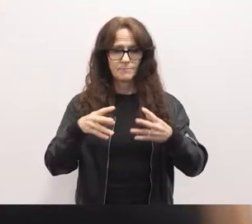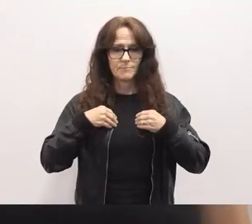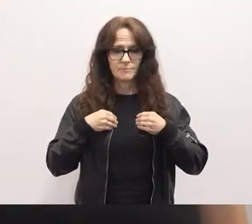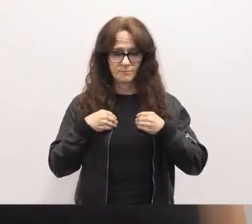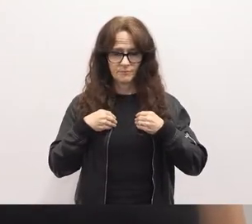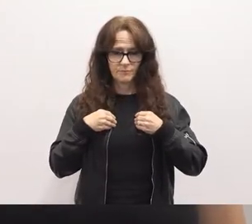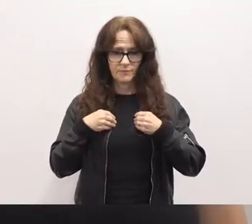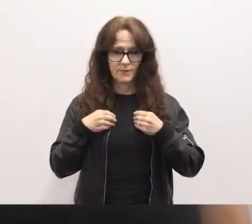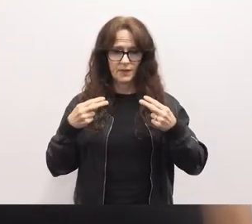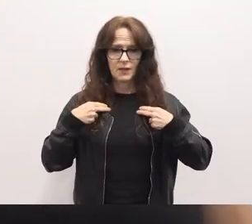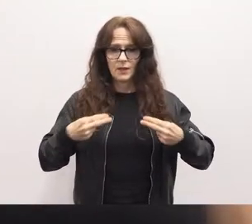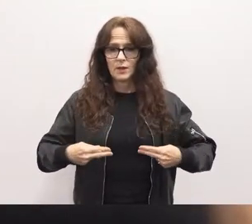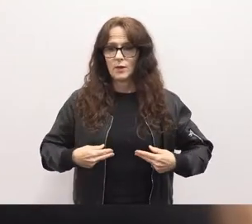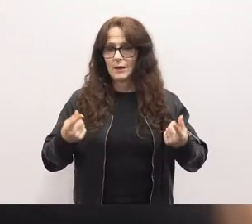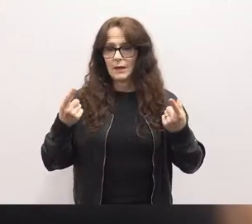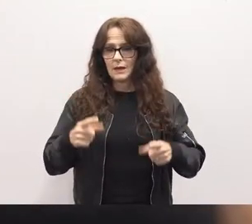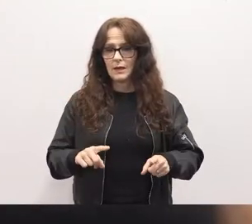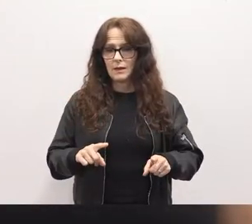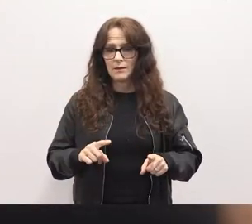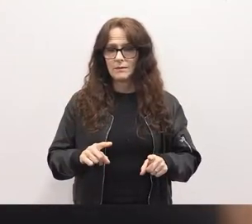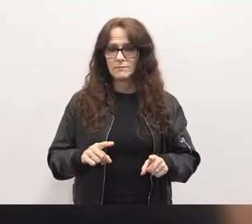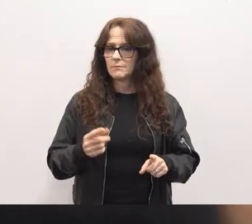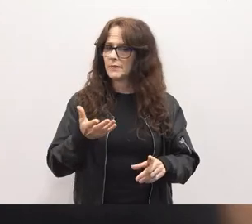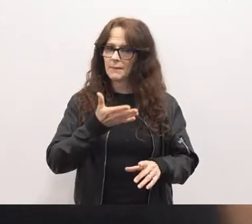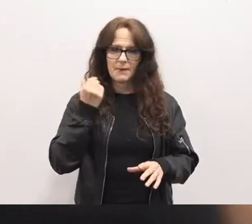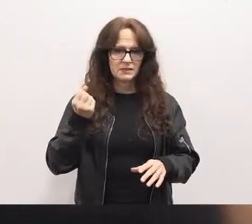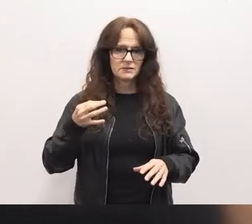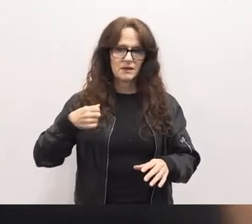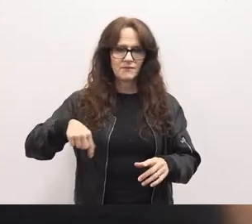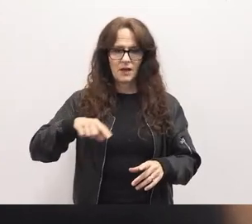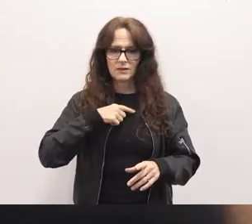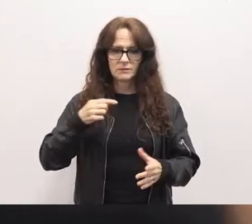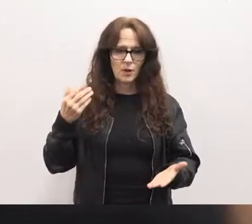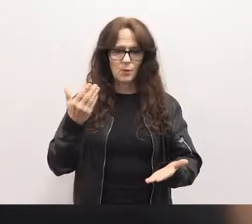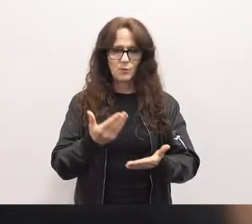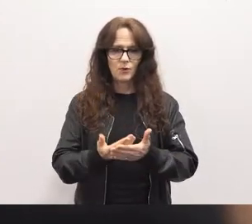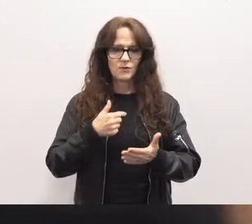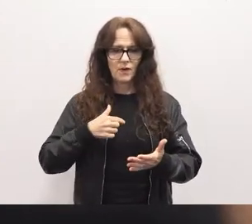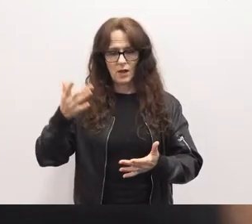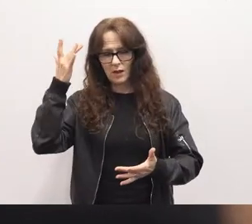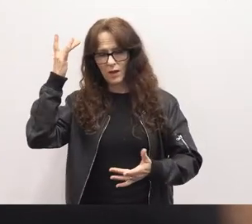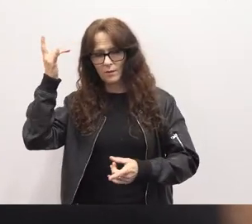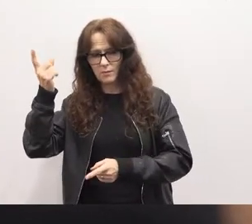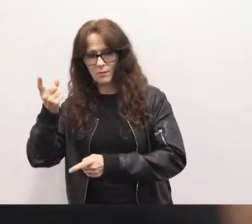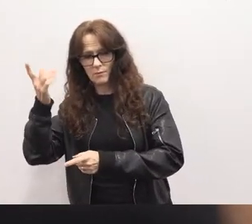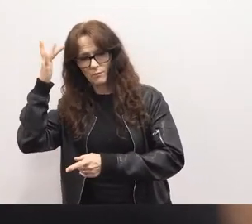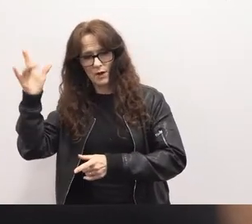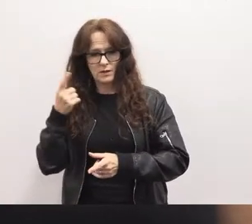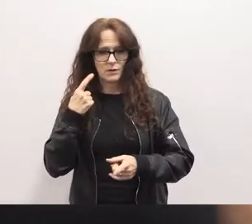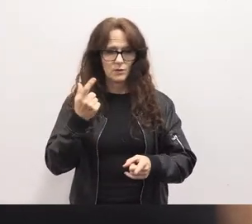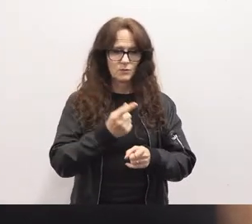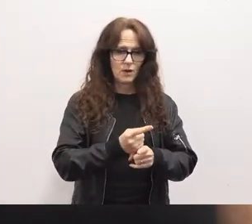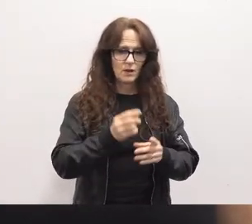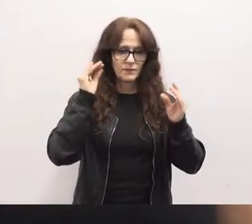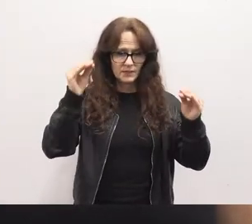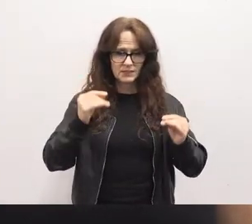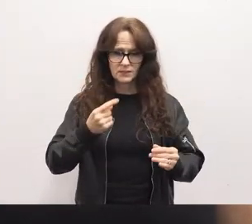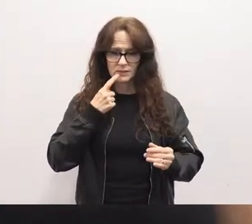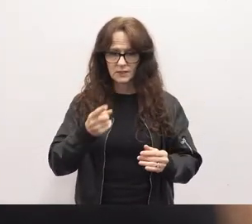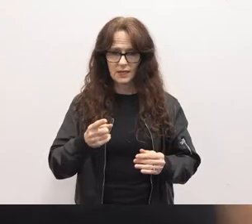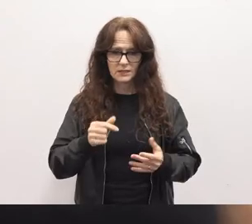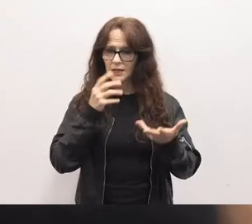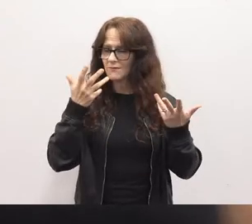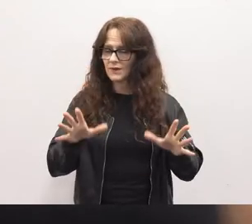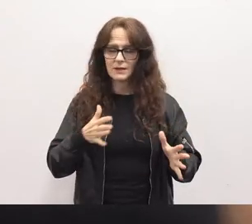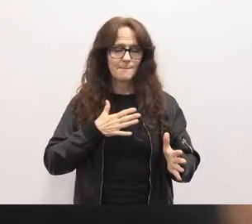acceptance. Human nature always got the best of us. Always wanted to prove that I am right and you are wrong. The teacher called herself out and stated the student did not complete